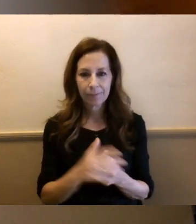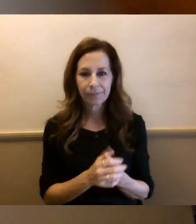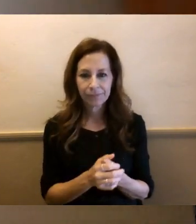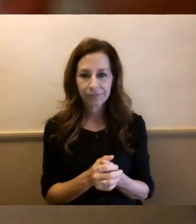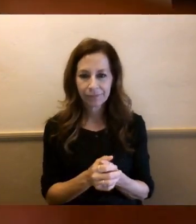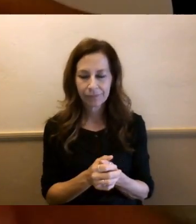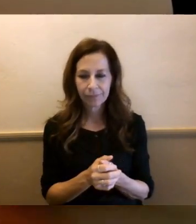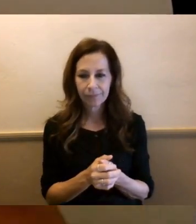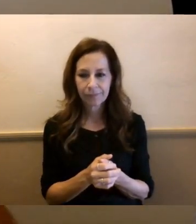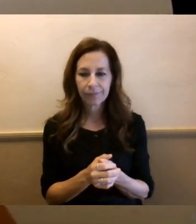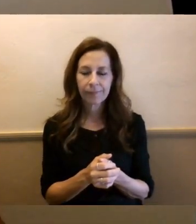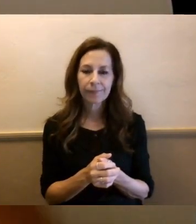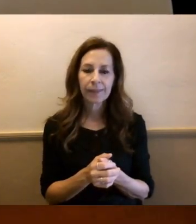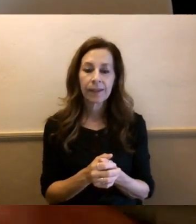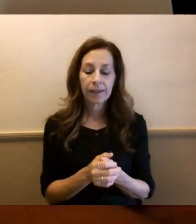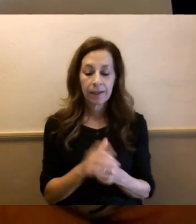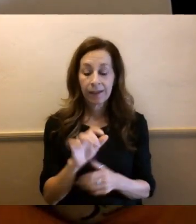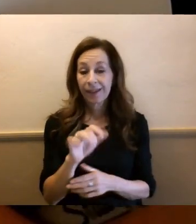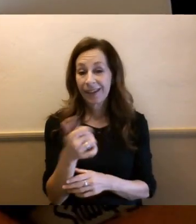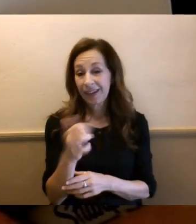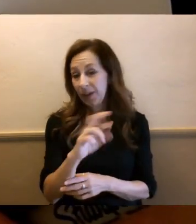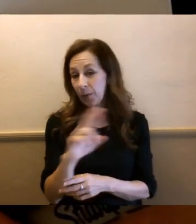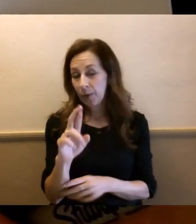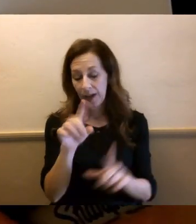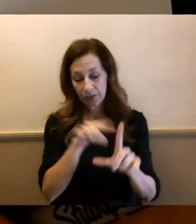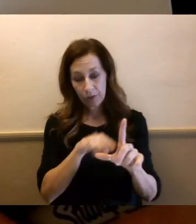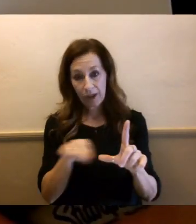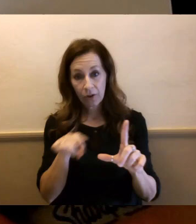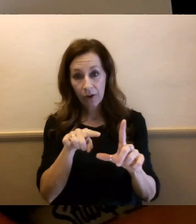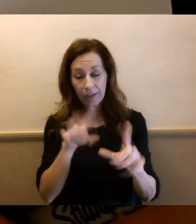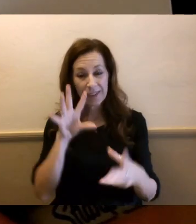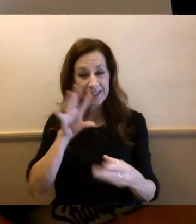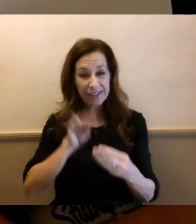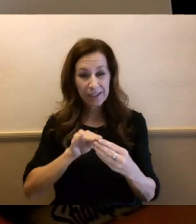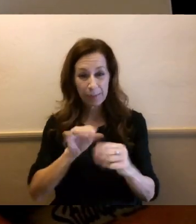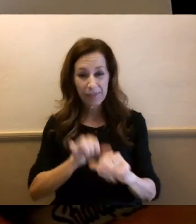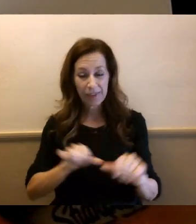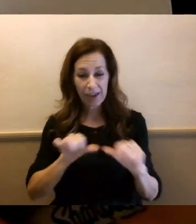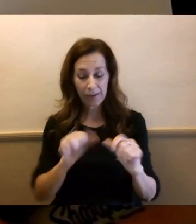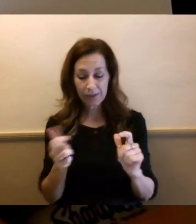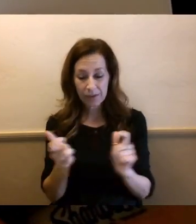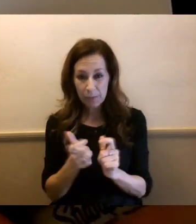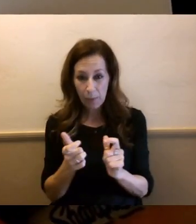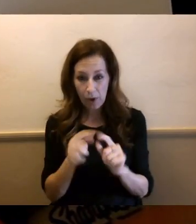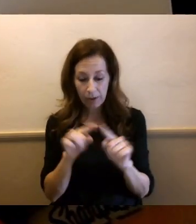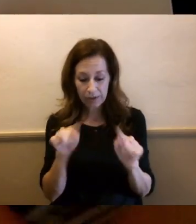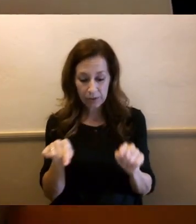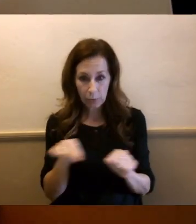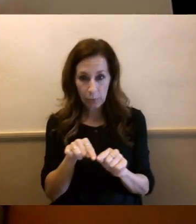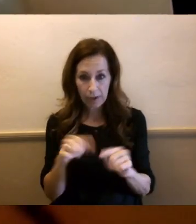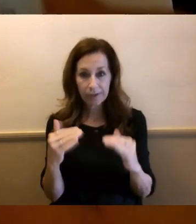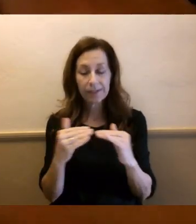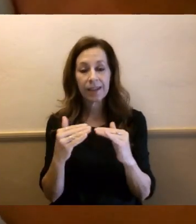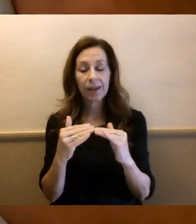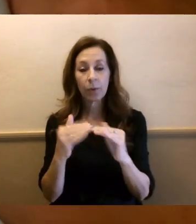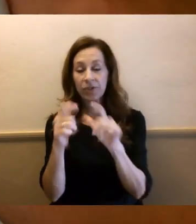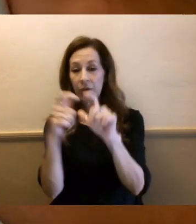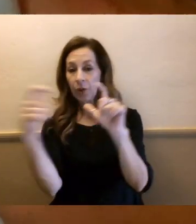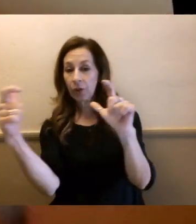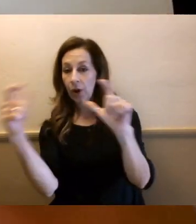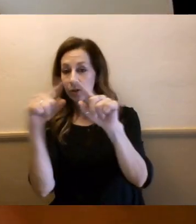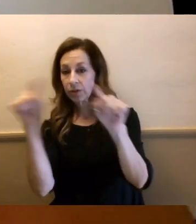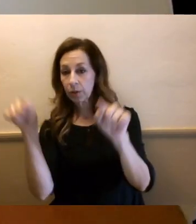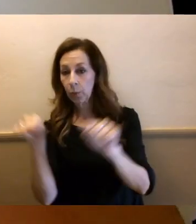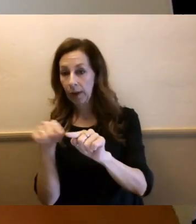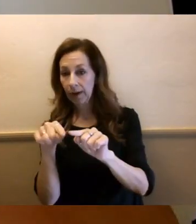Okay. So, for any right triangle, the sum of the areas of the two small squares is equal to the area of the